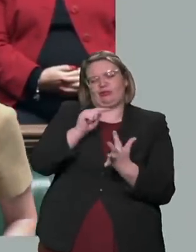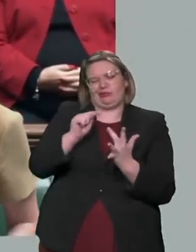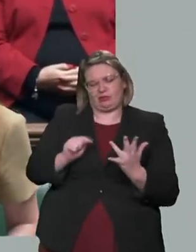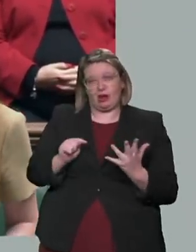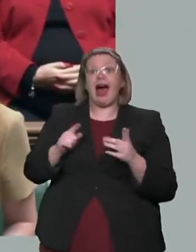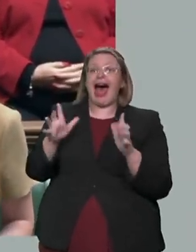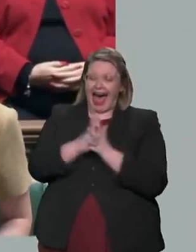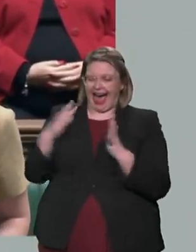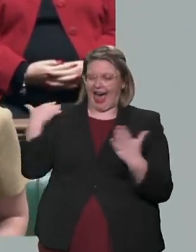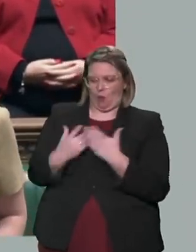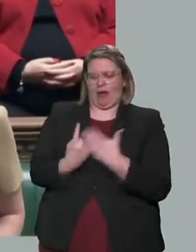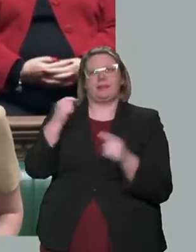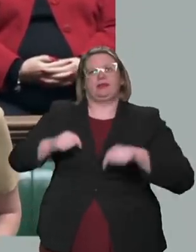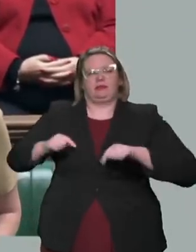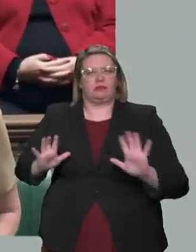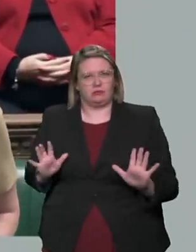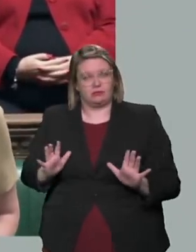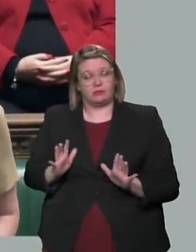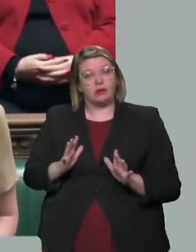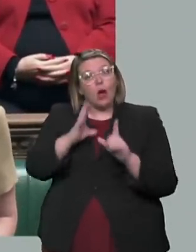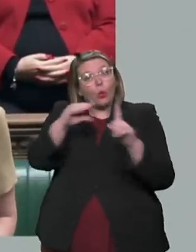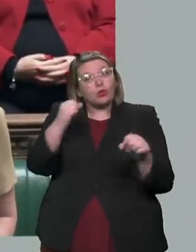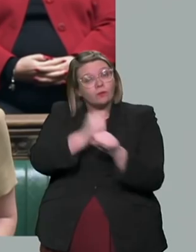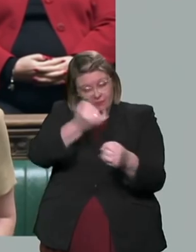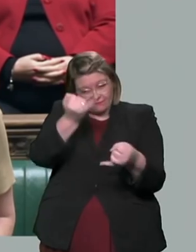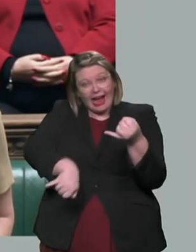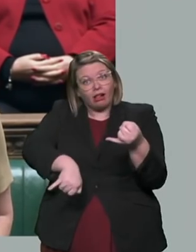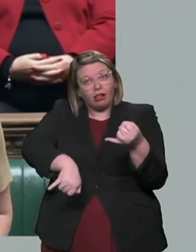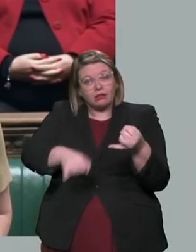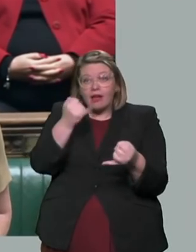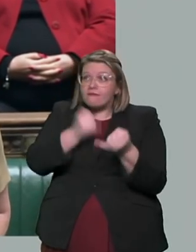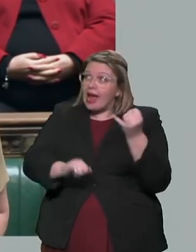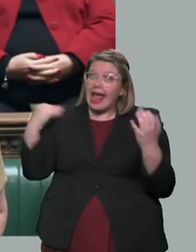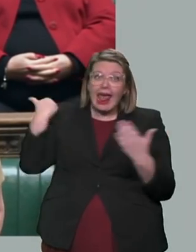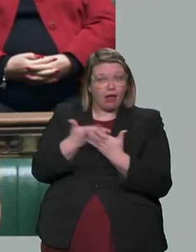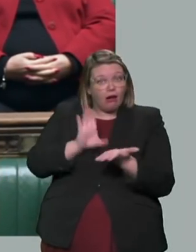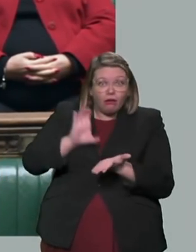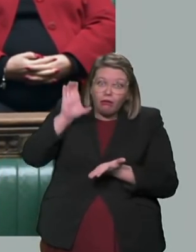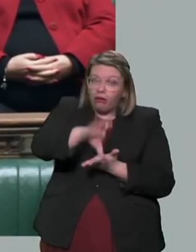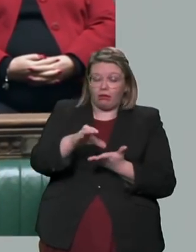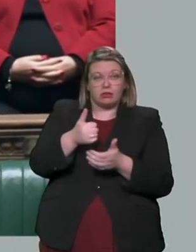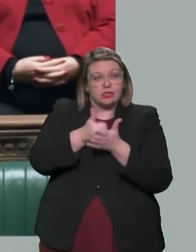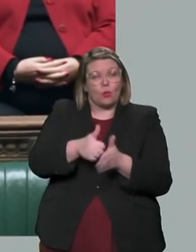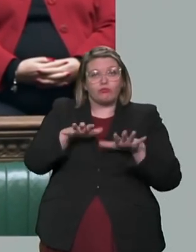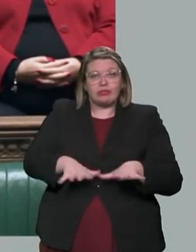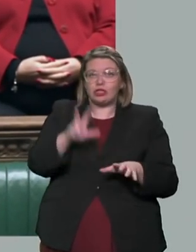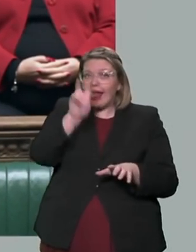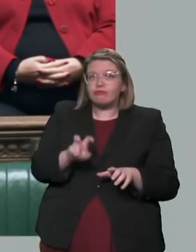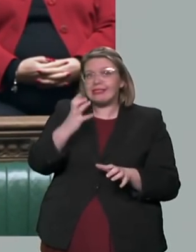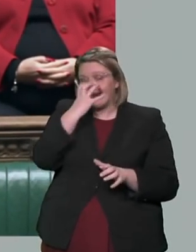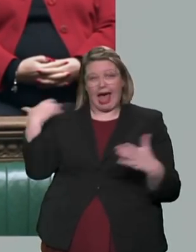into this place. His government has failed to invest in long-term energy security. His